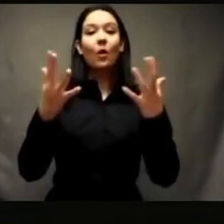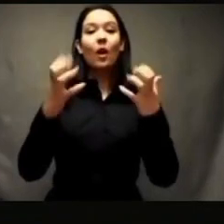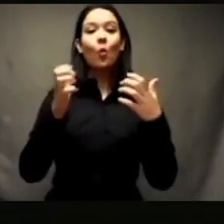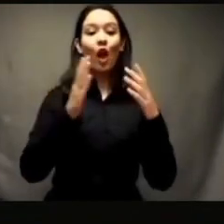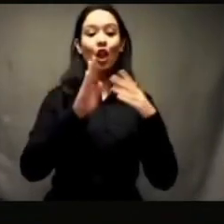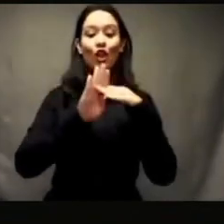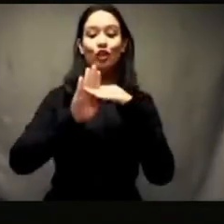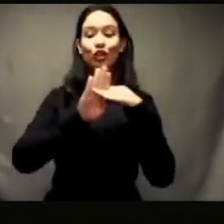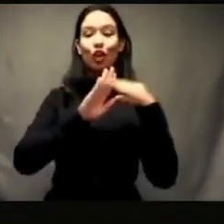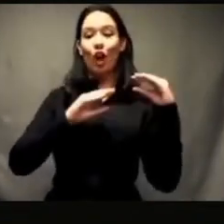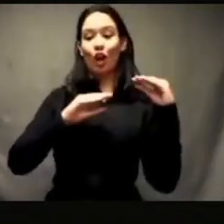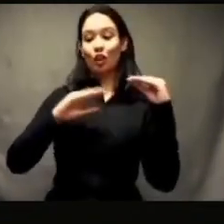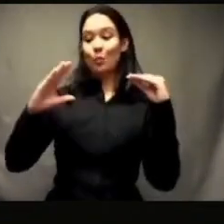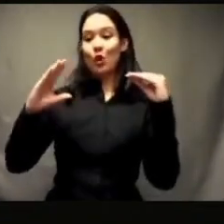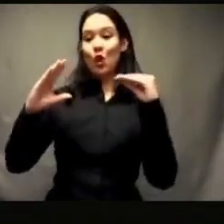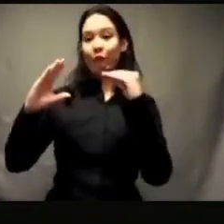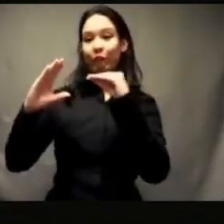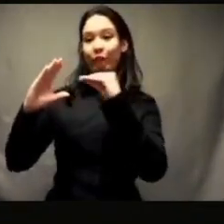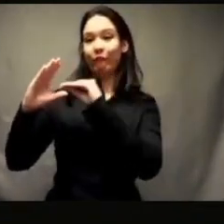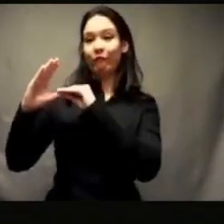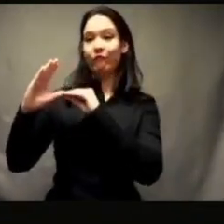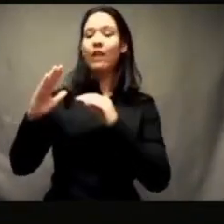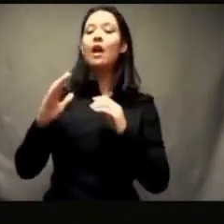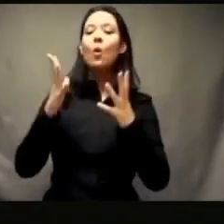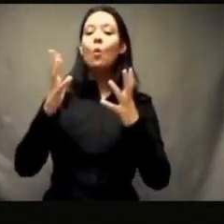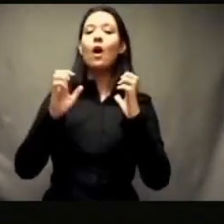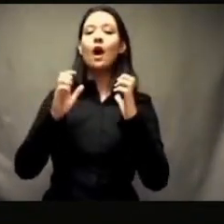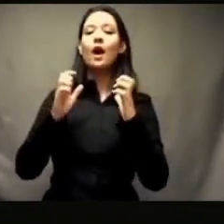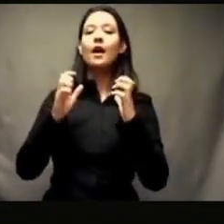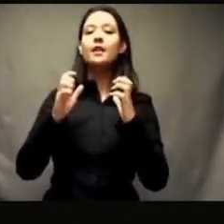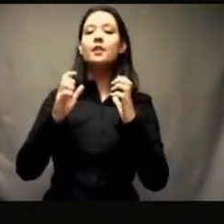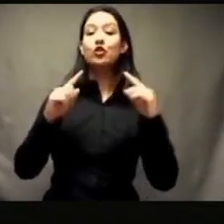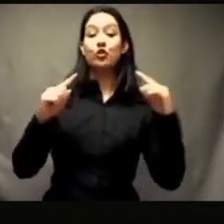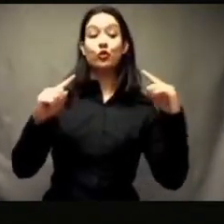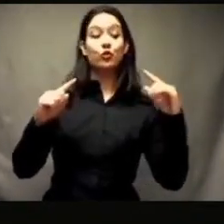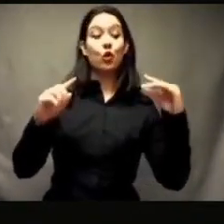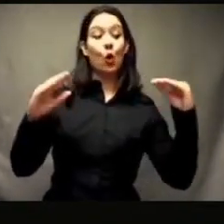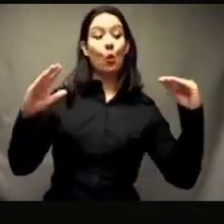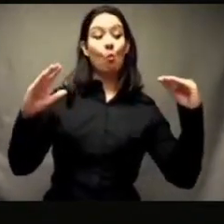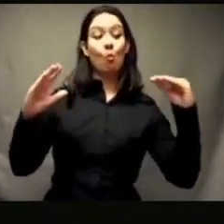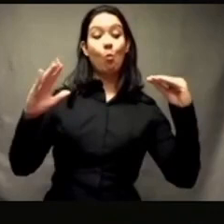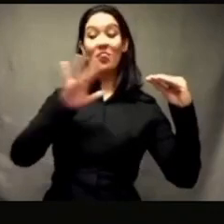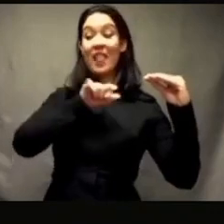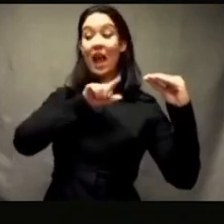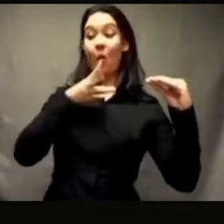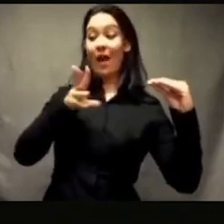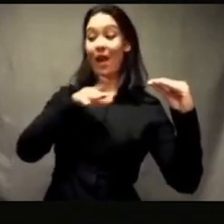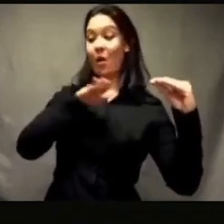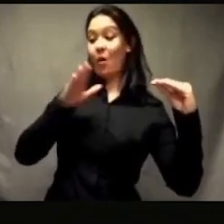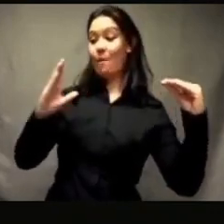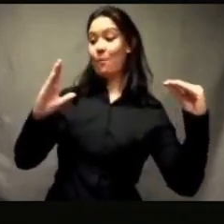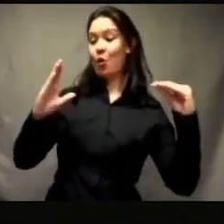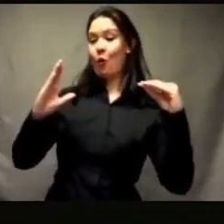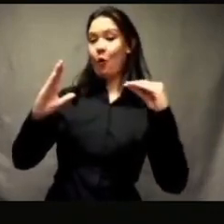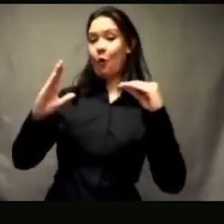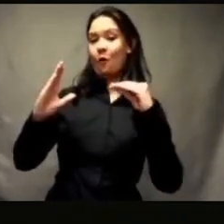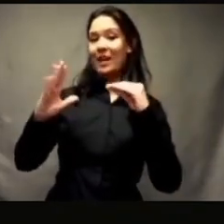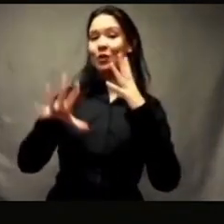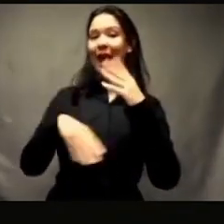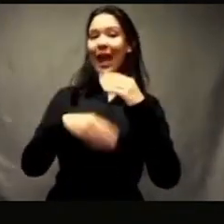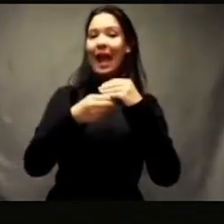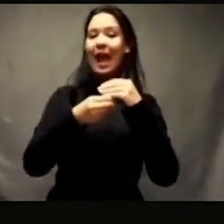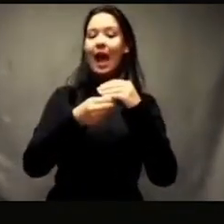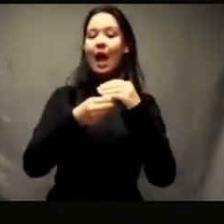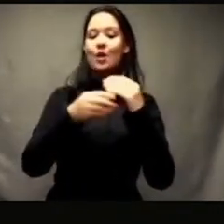forward and I want it to point in that direction when it's moving forward. So I'm going to drag this point in